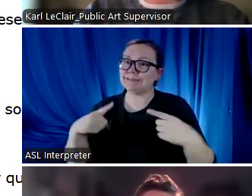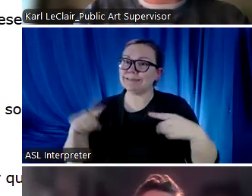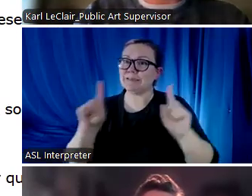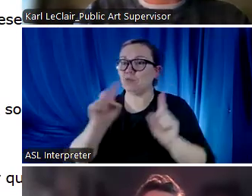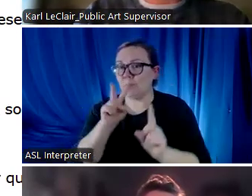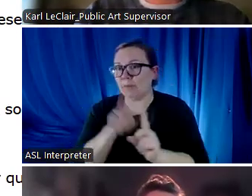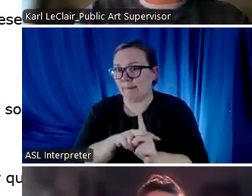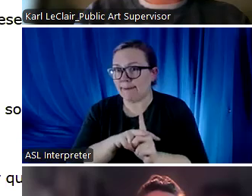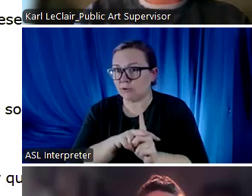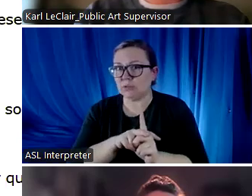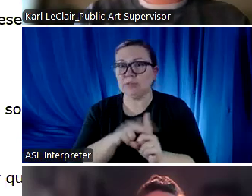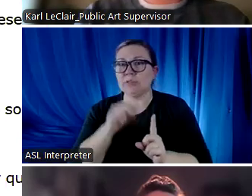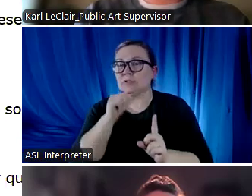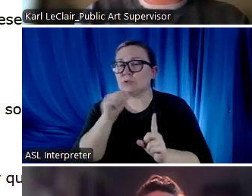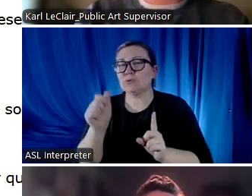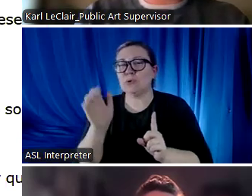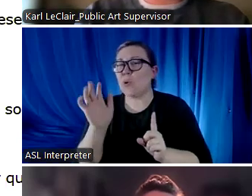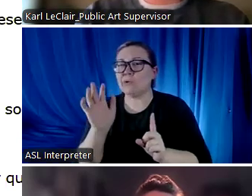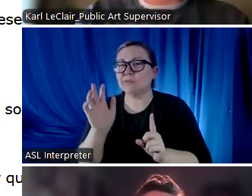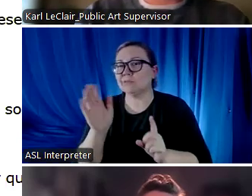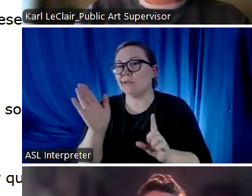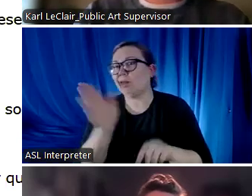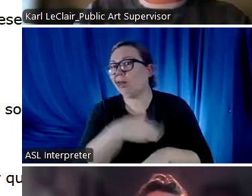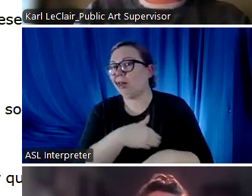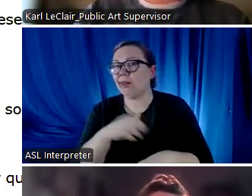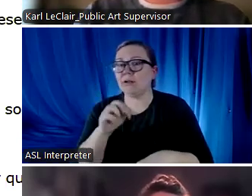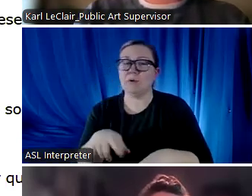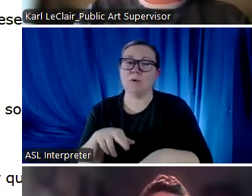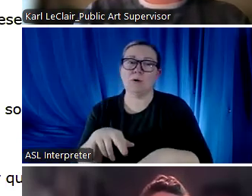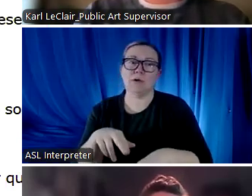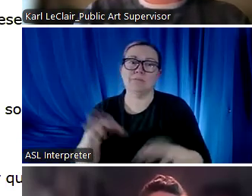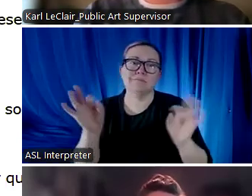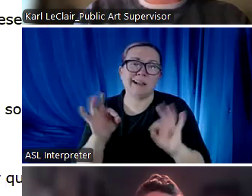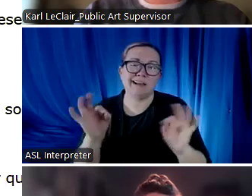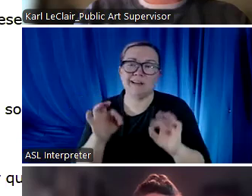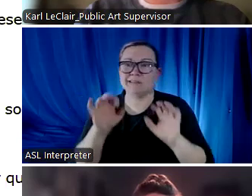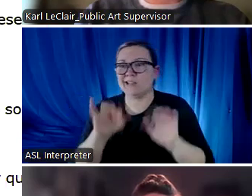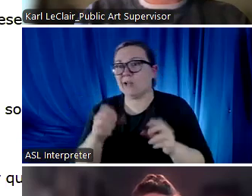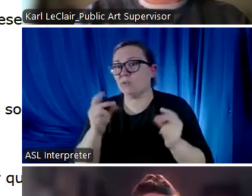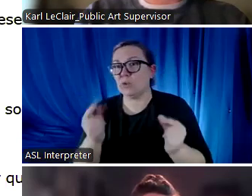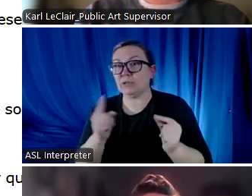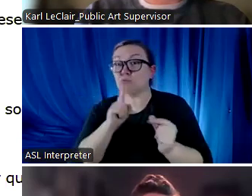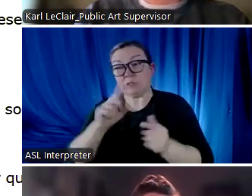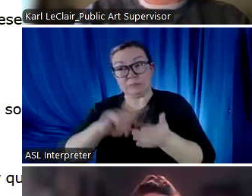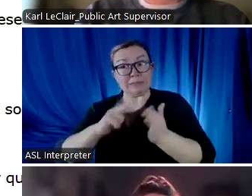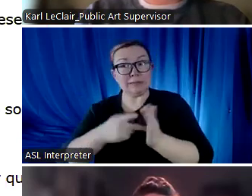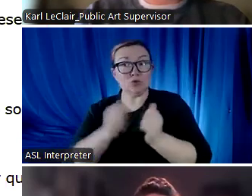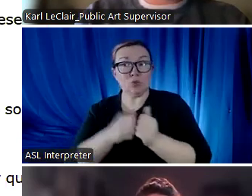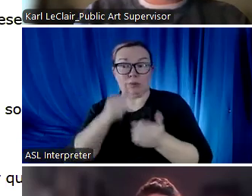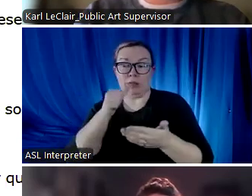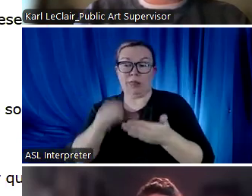application. So don't glaze over this one, or I would say, really be intentional with your letter of